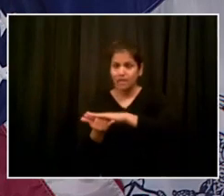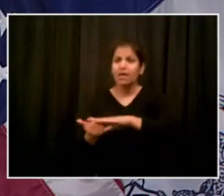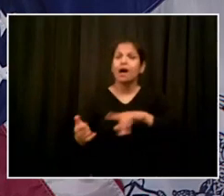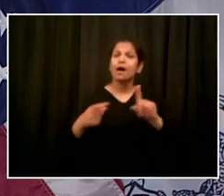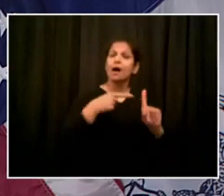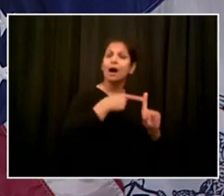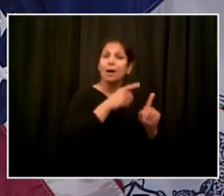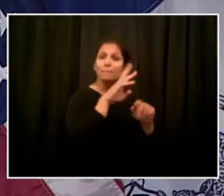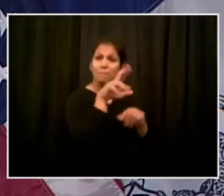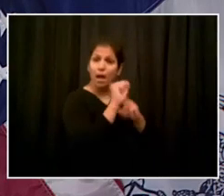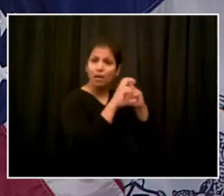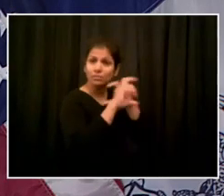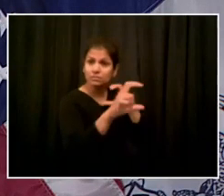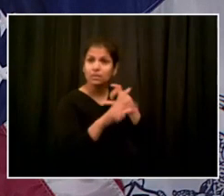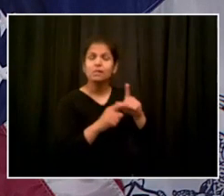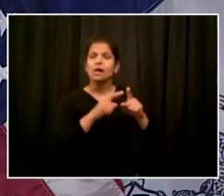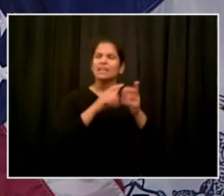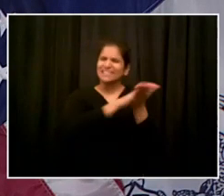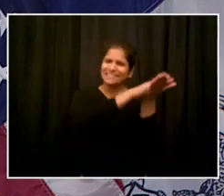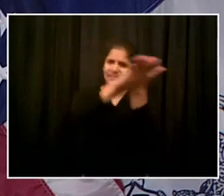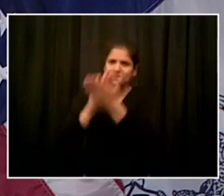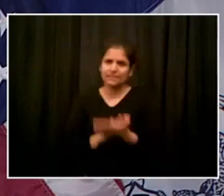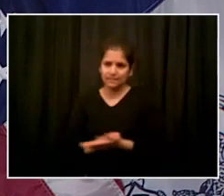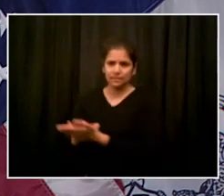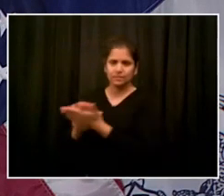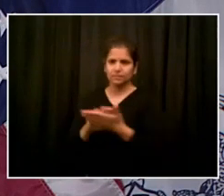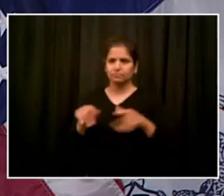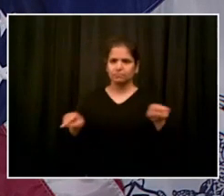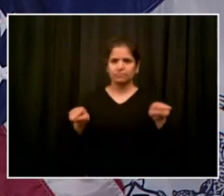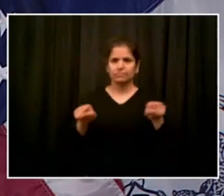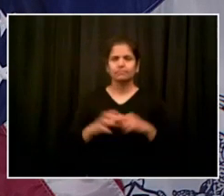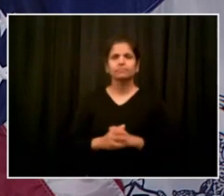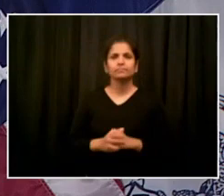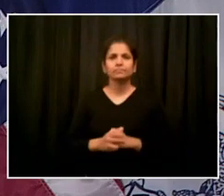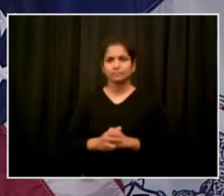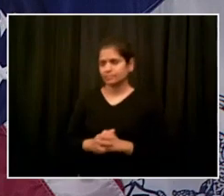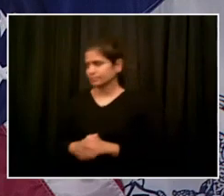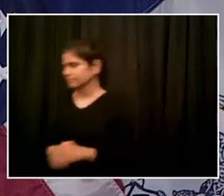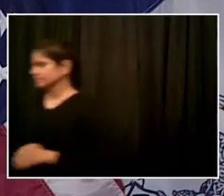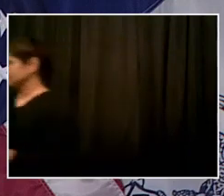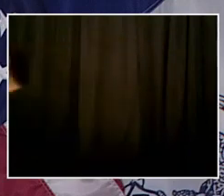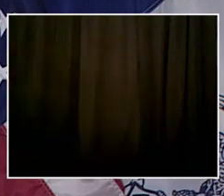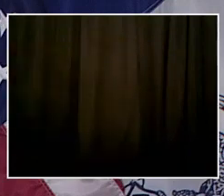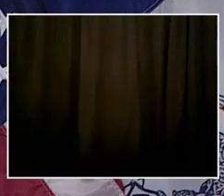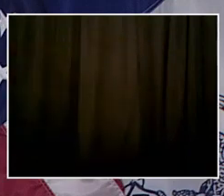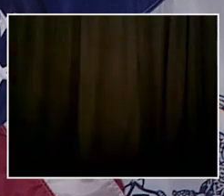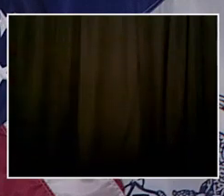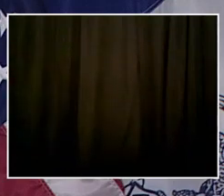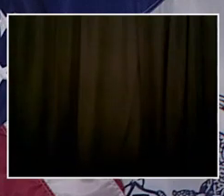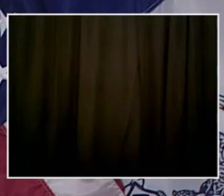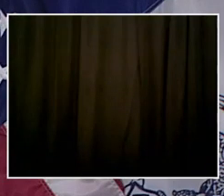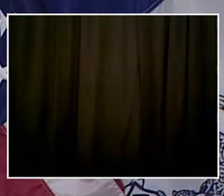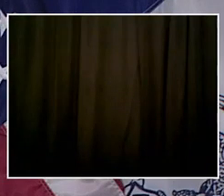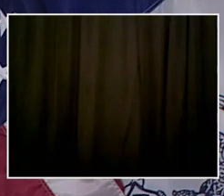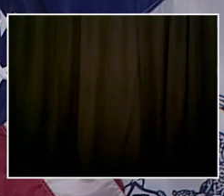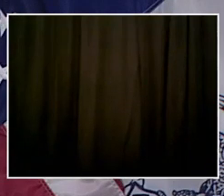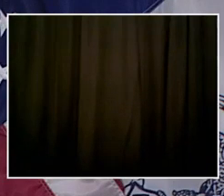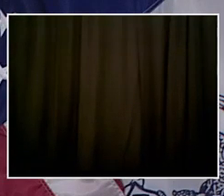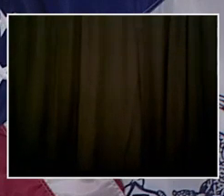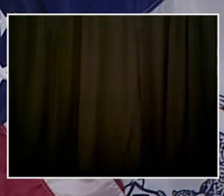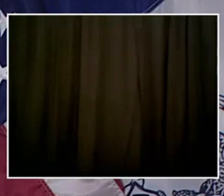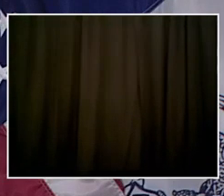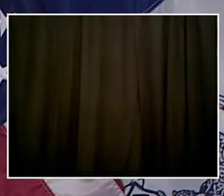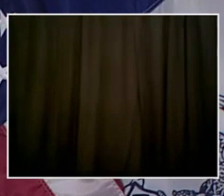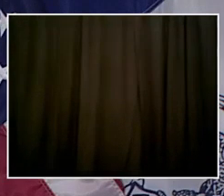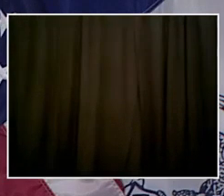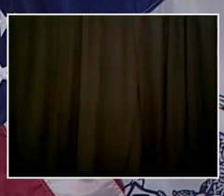Next, we have Louise from New Yorkold. Good morning, Mr. Mayor. My question concerns the push for restaurant outdoor dining